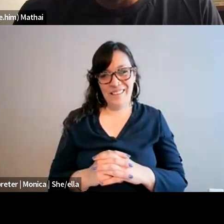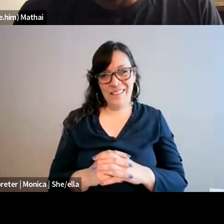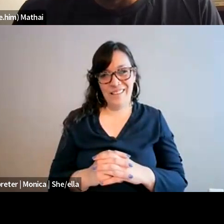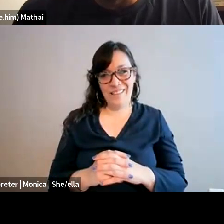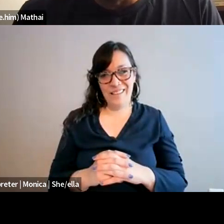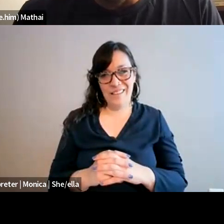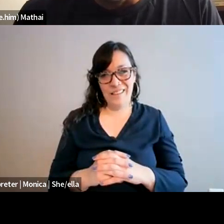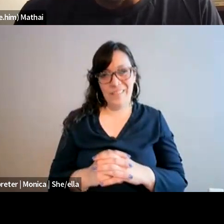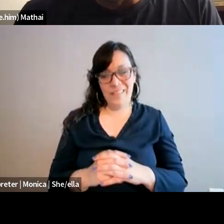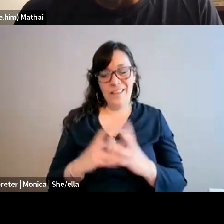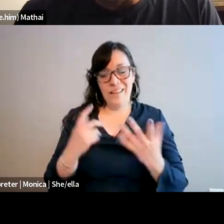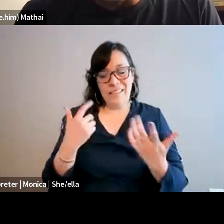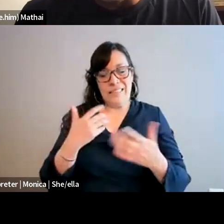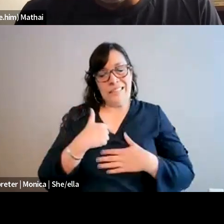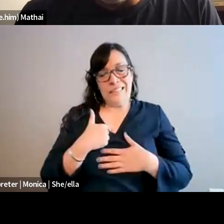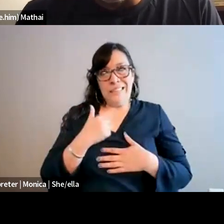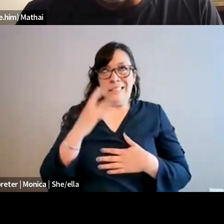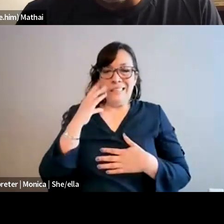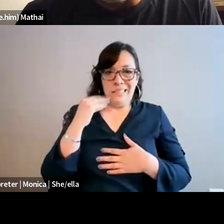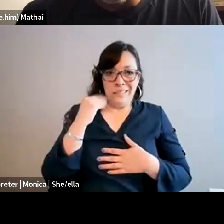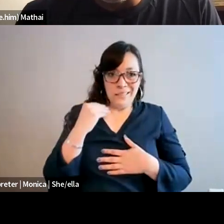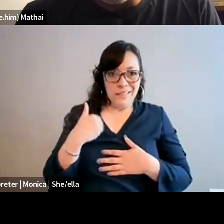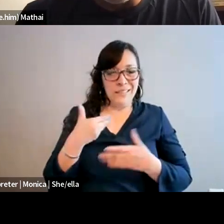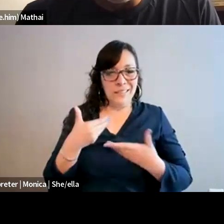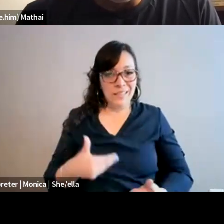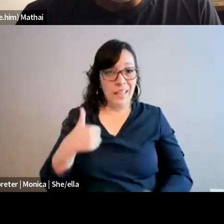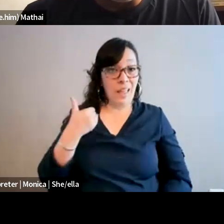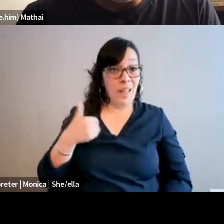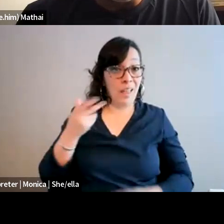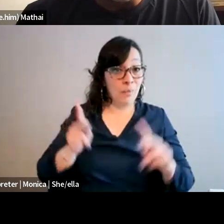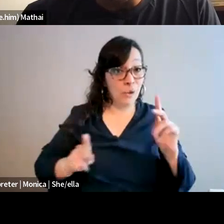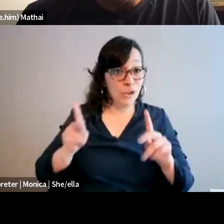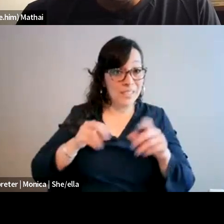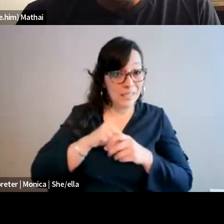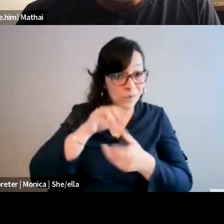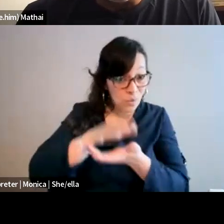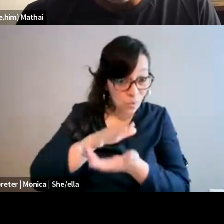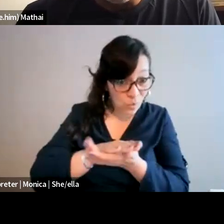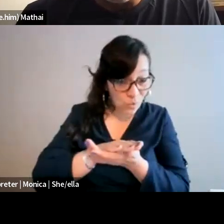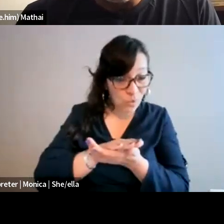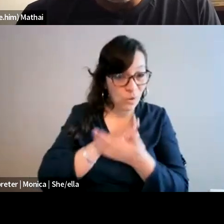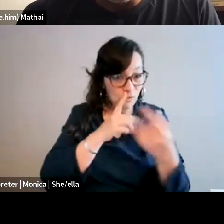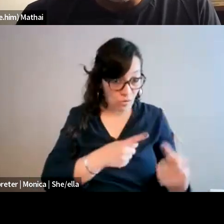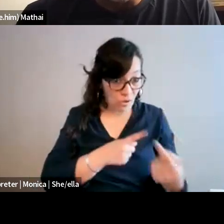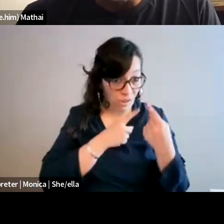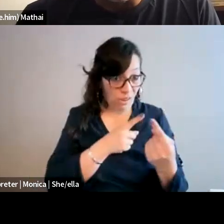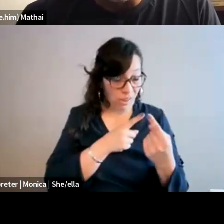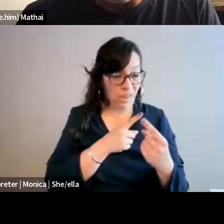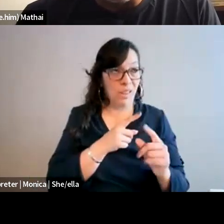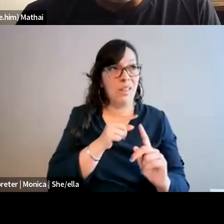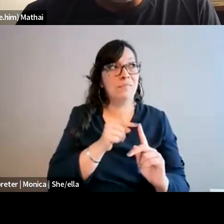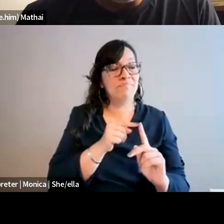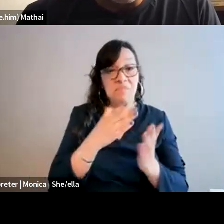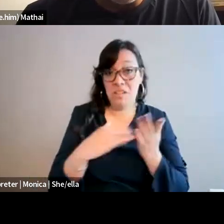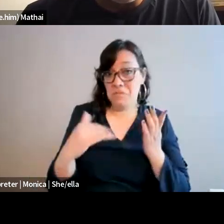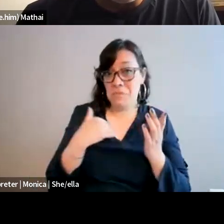the experience of being a young person in school, struggling, and, you know, some of